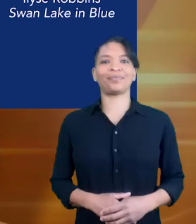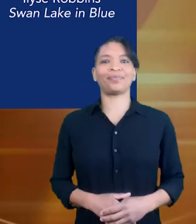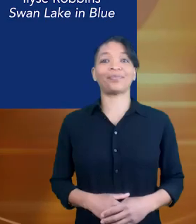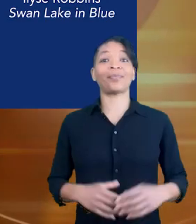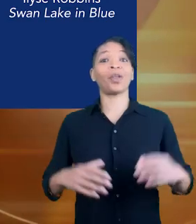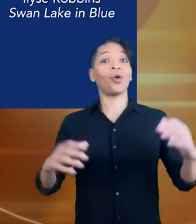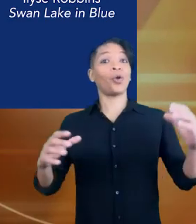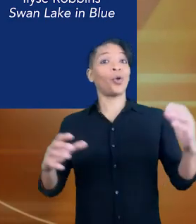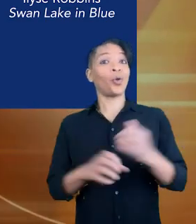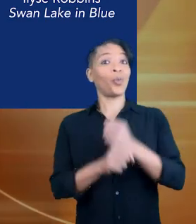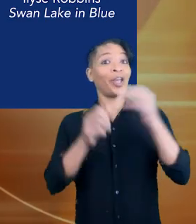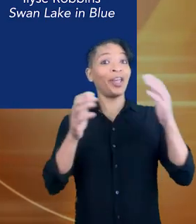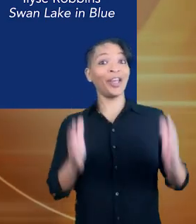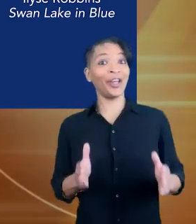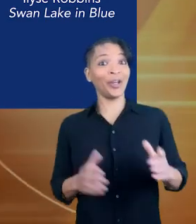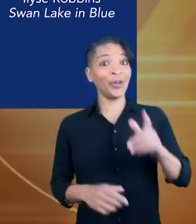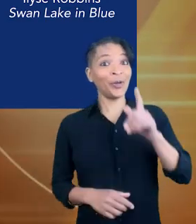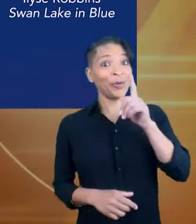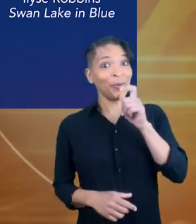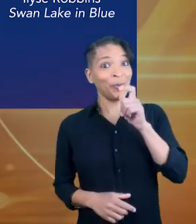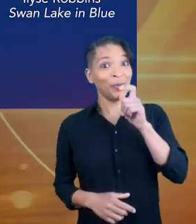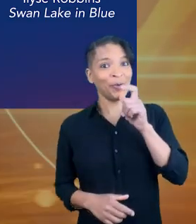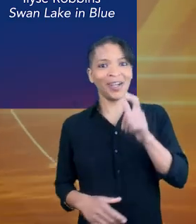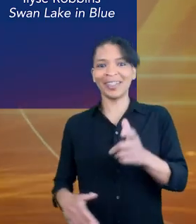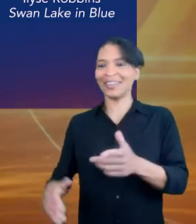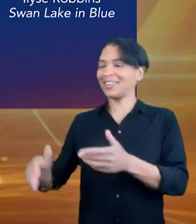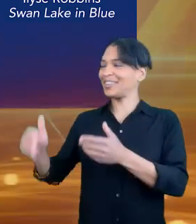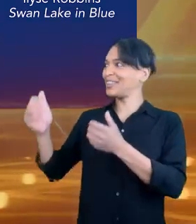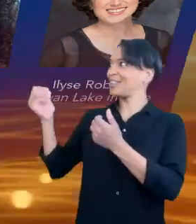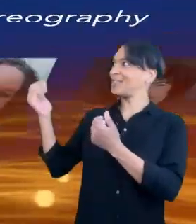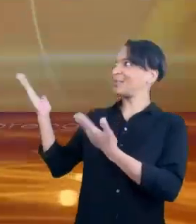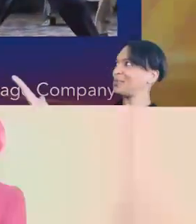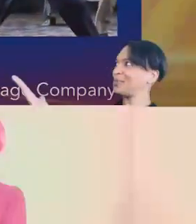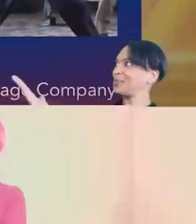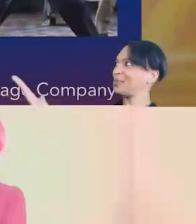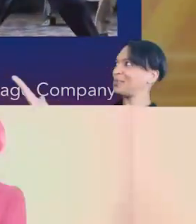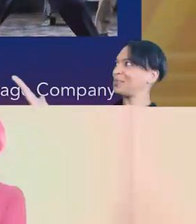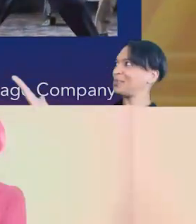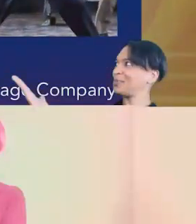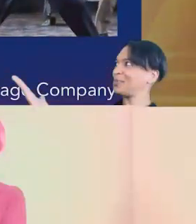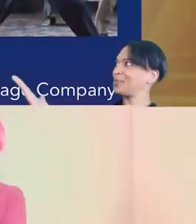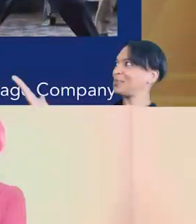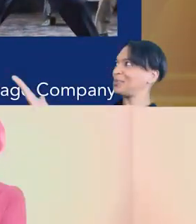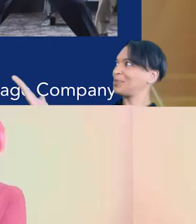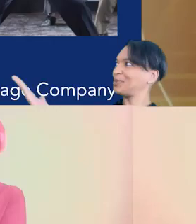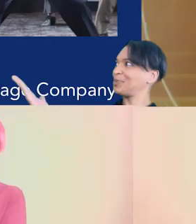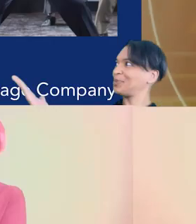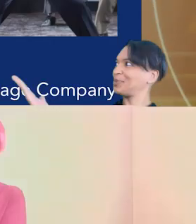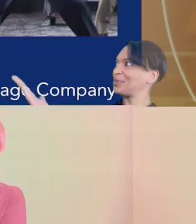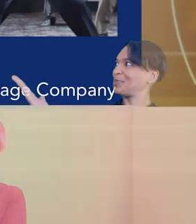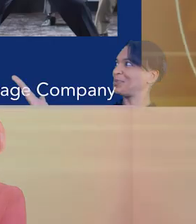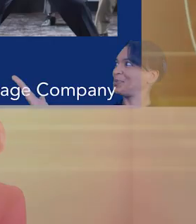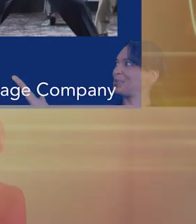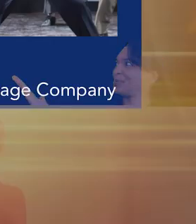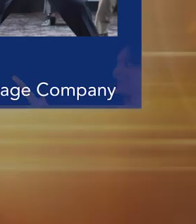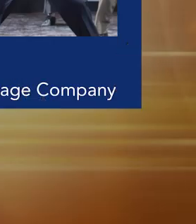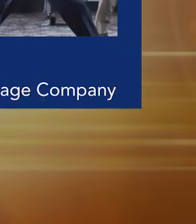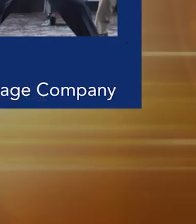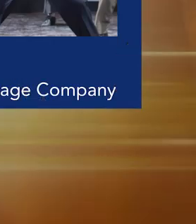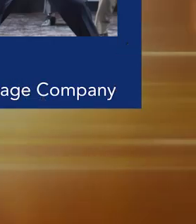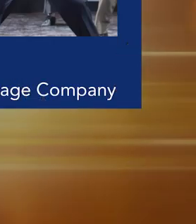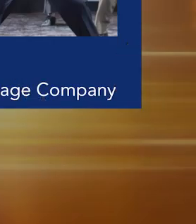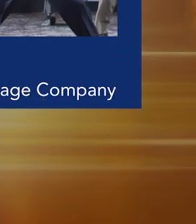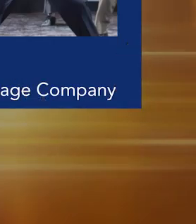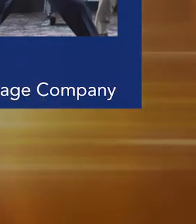Boston Stage Company. And the Elliot Norton Award goes to Elise Robbins, Swan Lake and Blue,